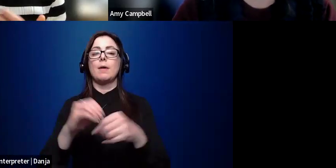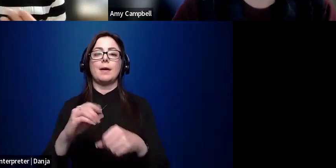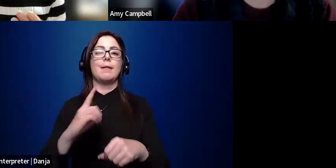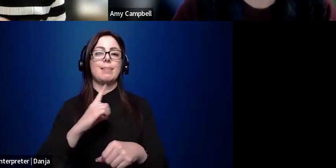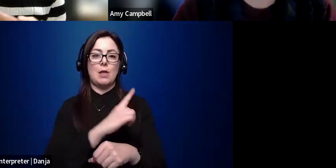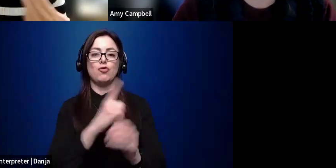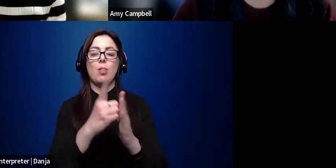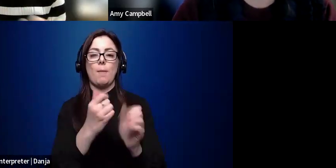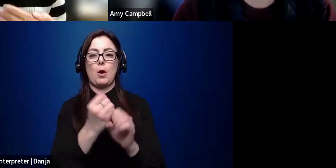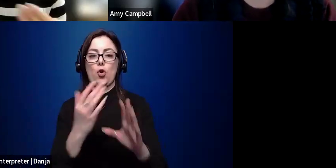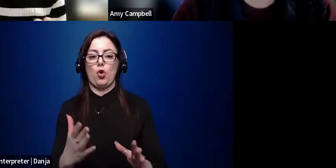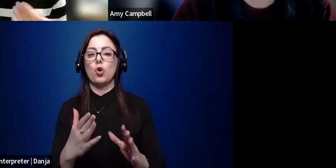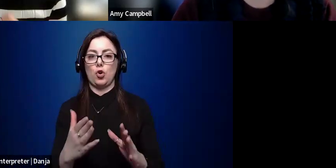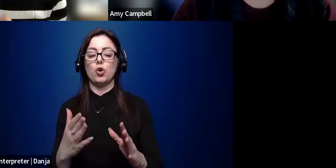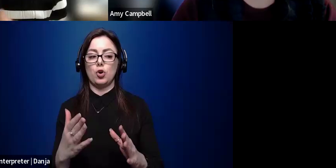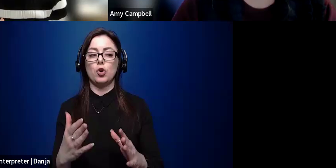at